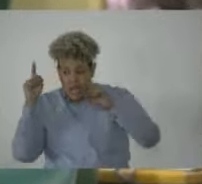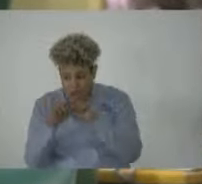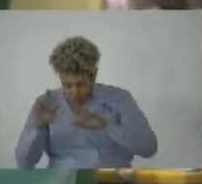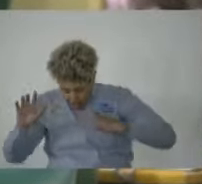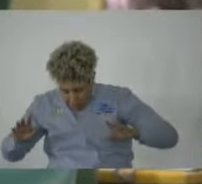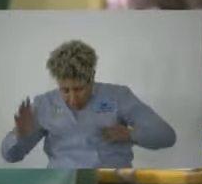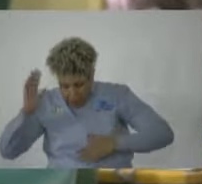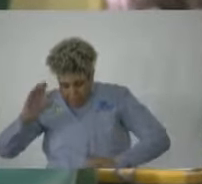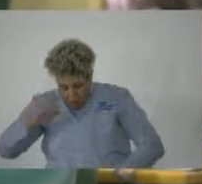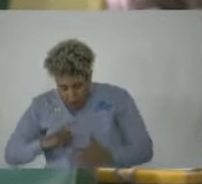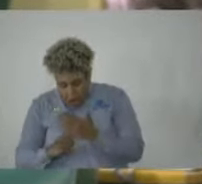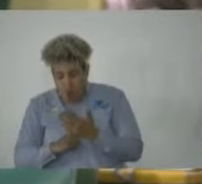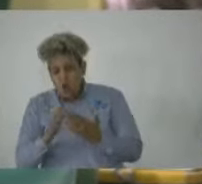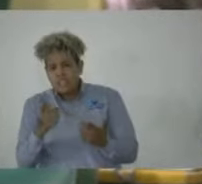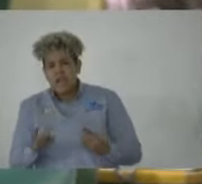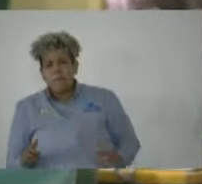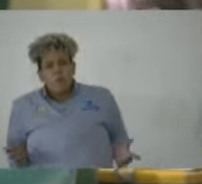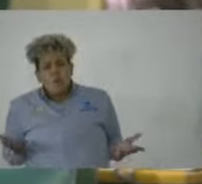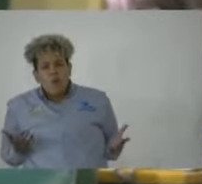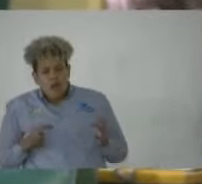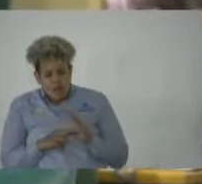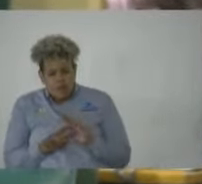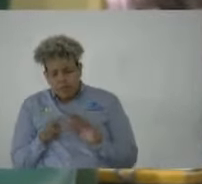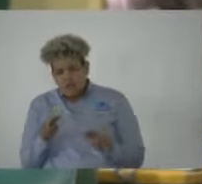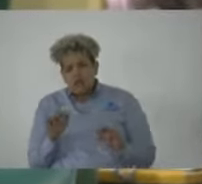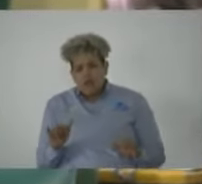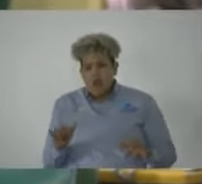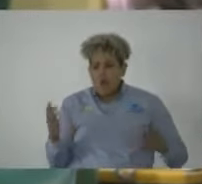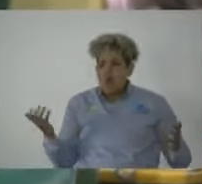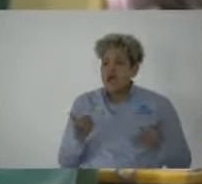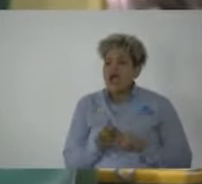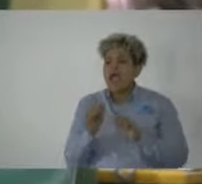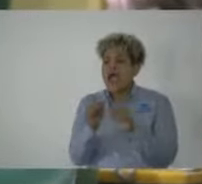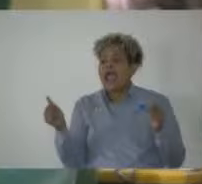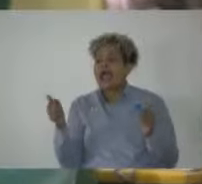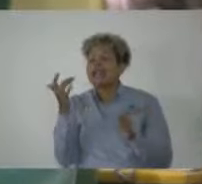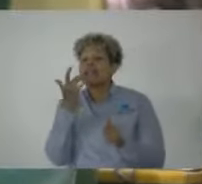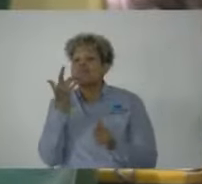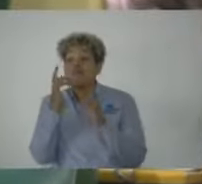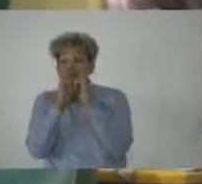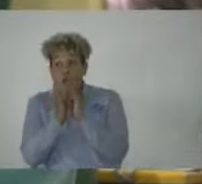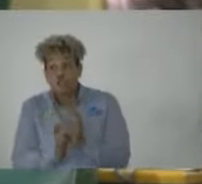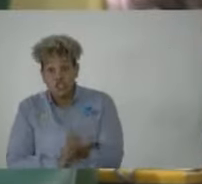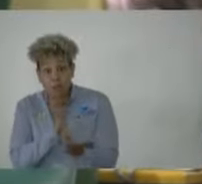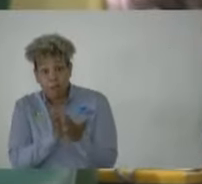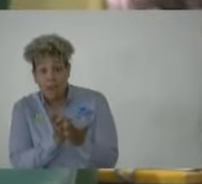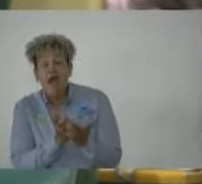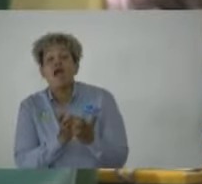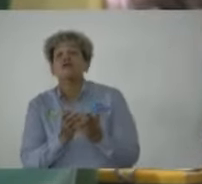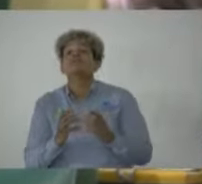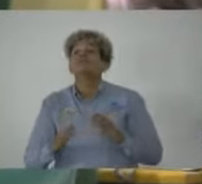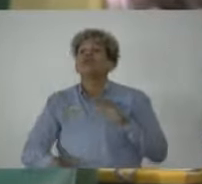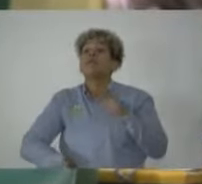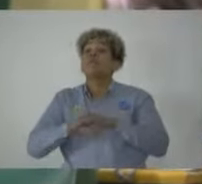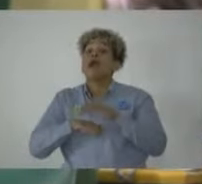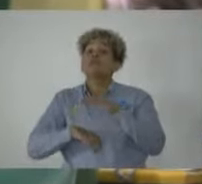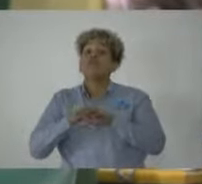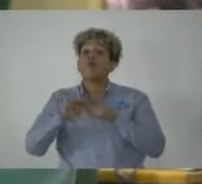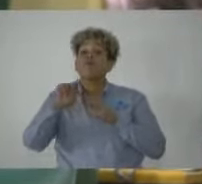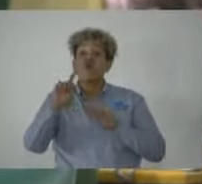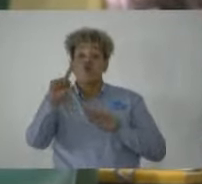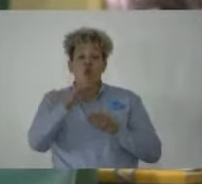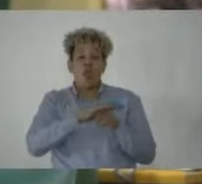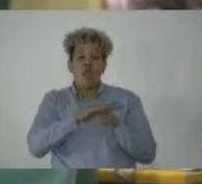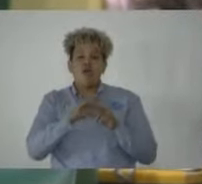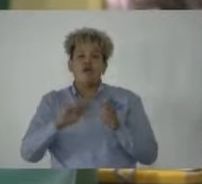such negotiations. And what that means, Madam Speaker, is that any favorable adjustment in maximum rates in one area